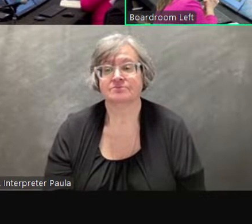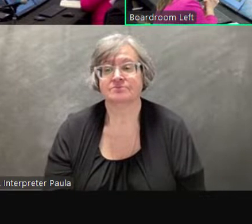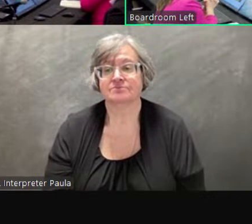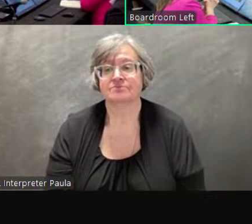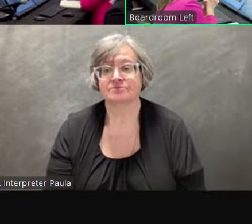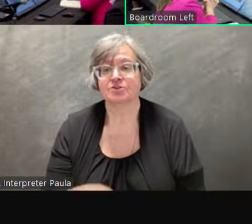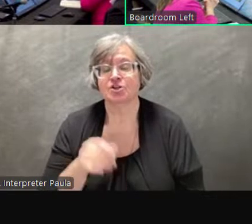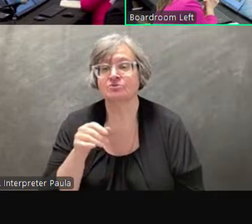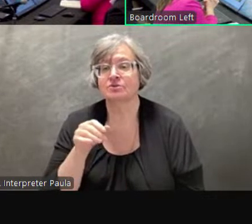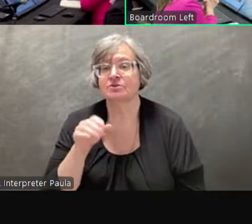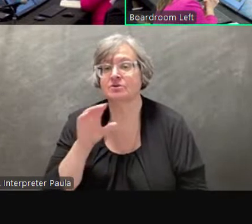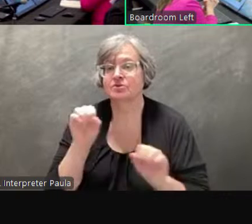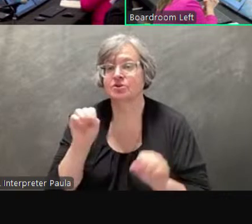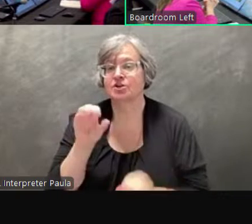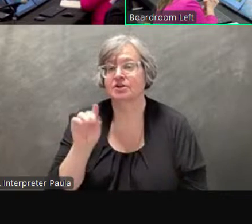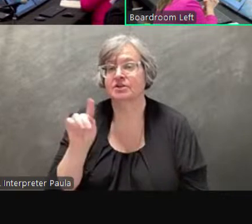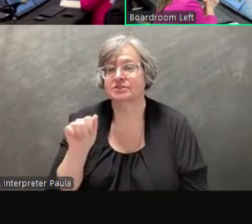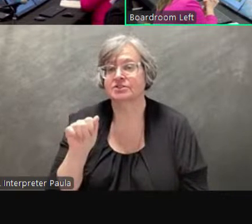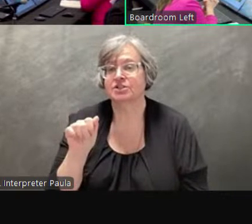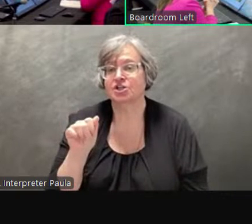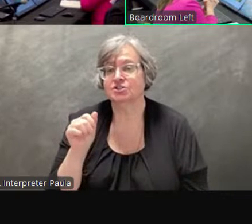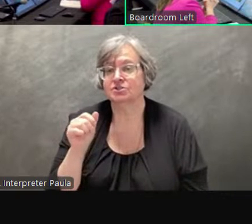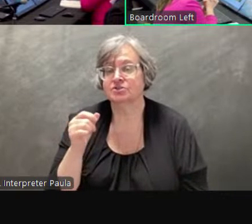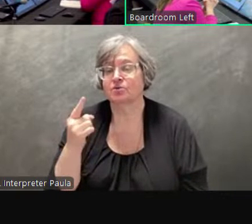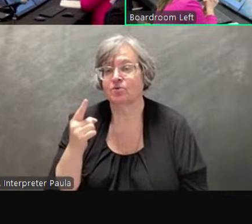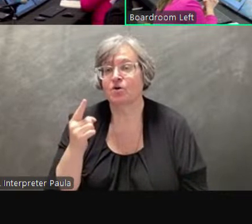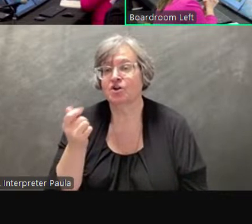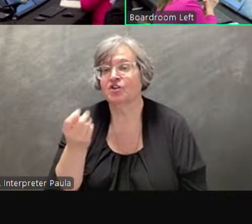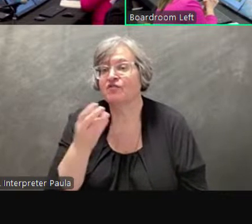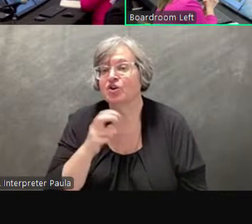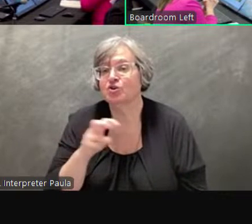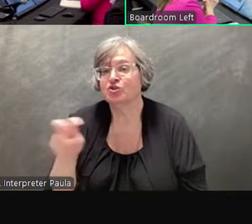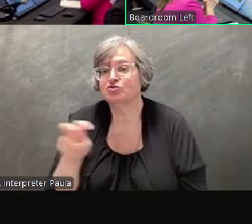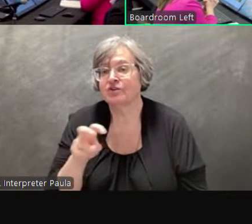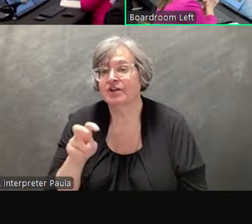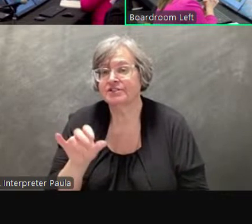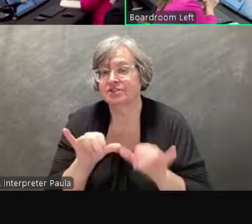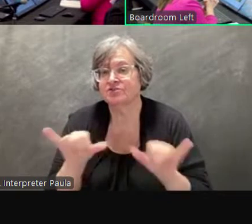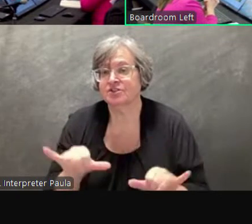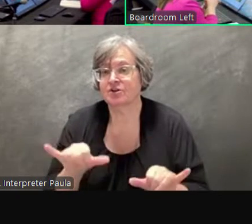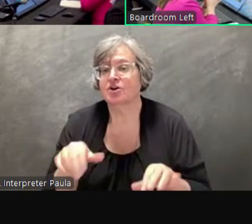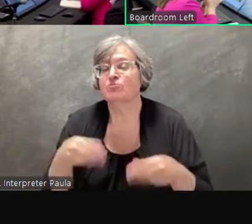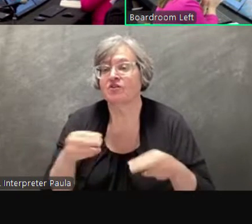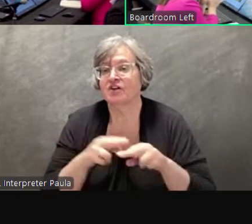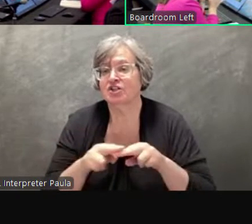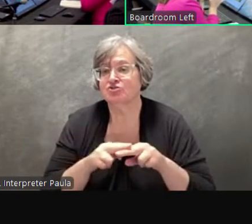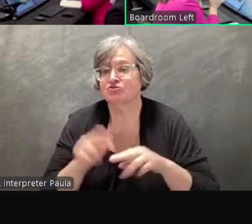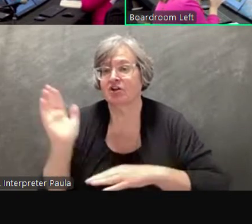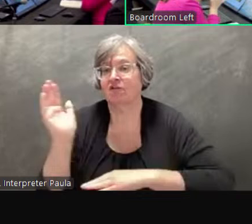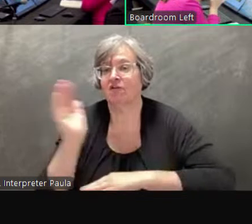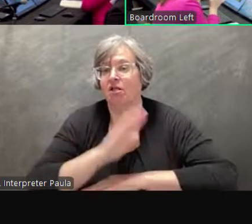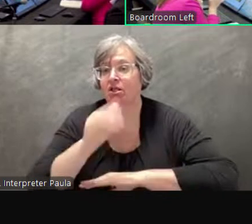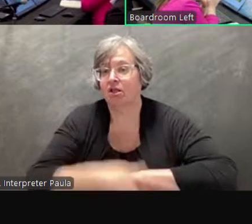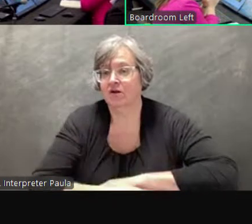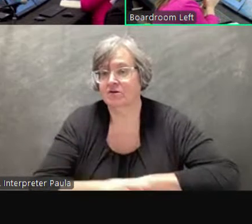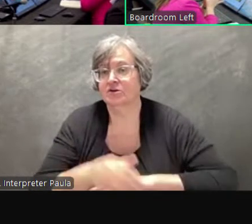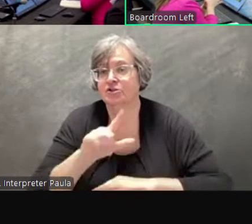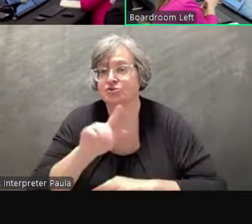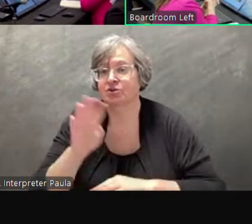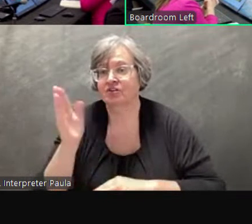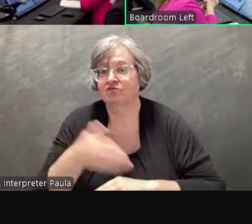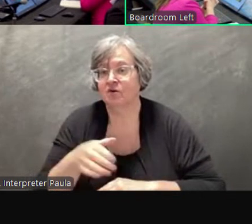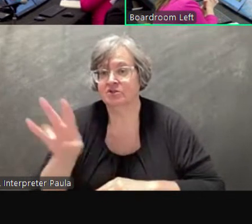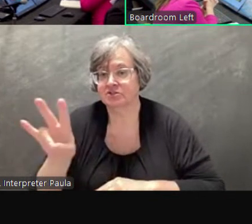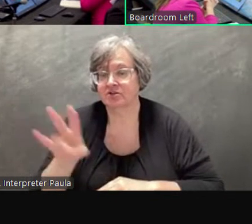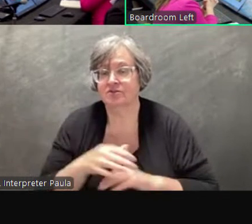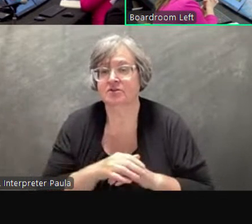CTA is one of only 2 transit systems in the country that provides rail service 24 hours a day, 7 days a week, the other being